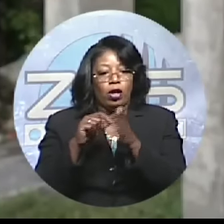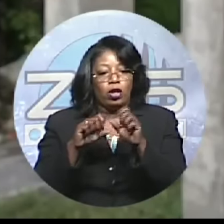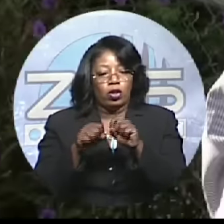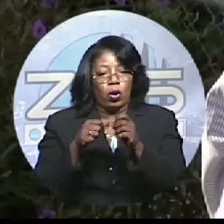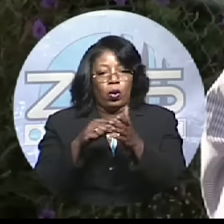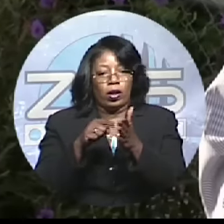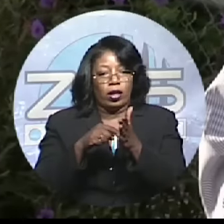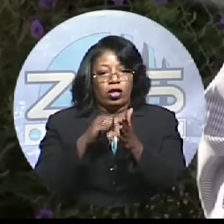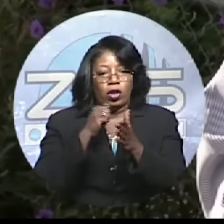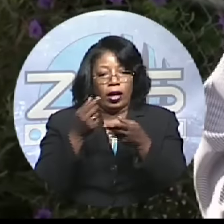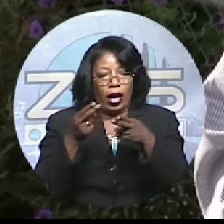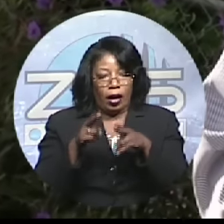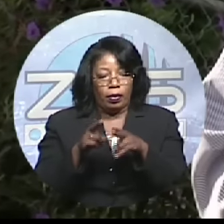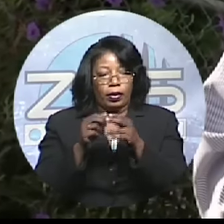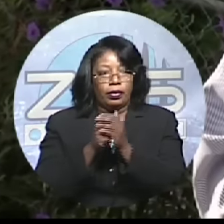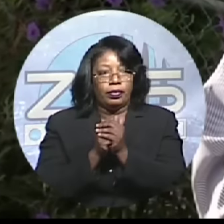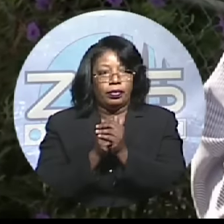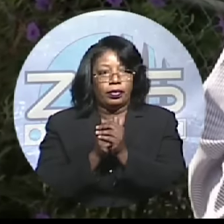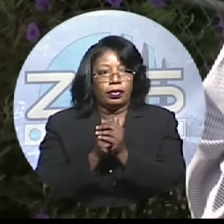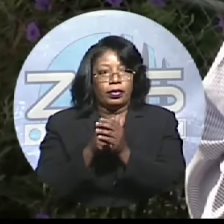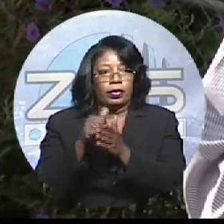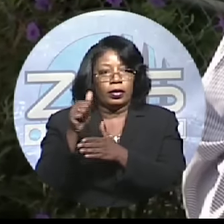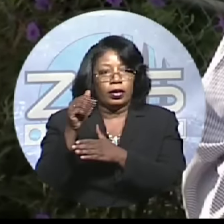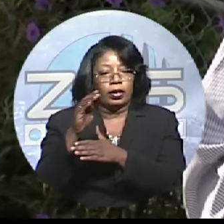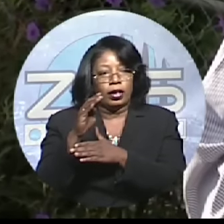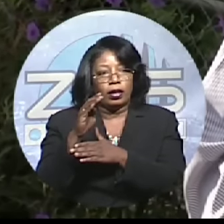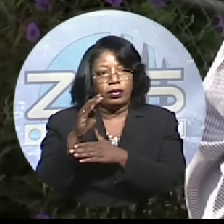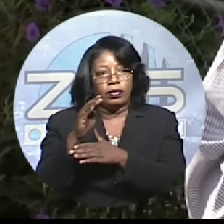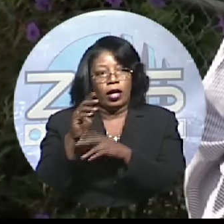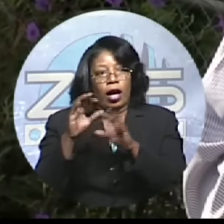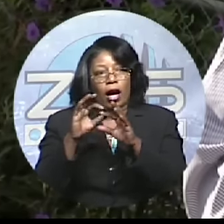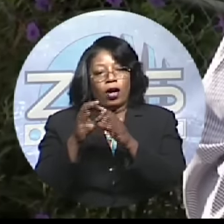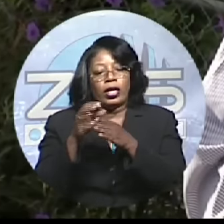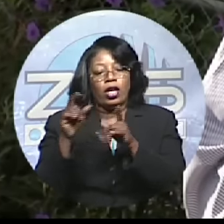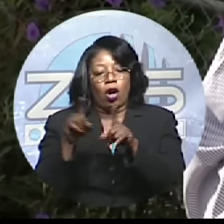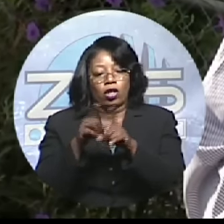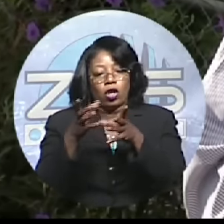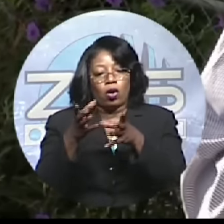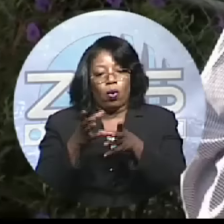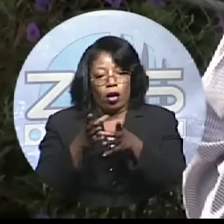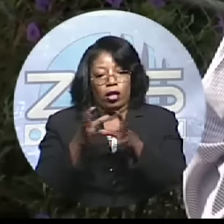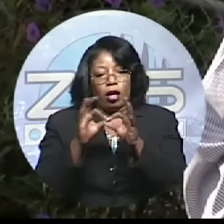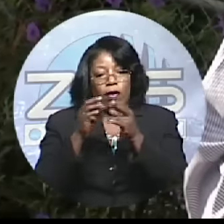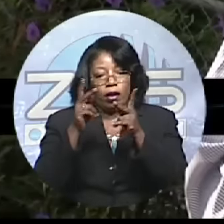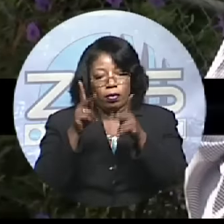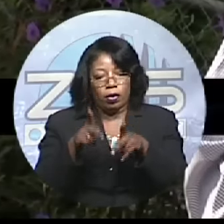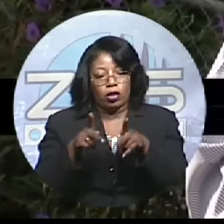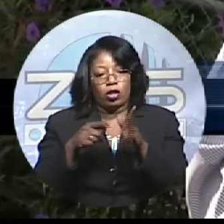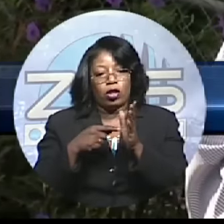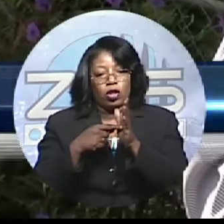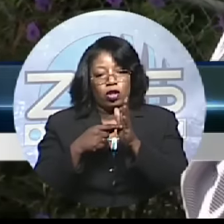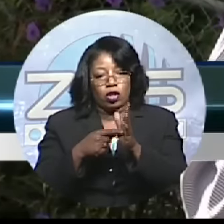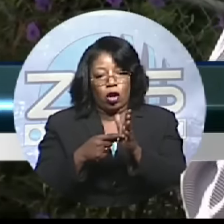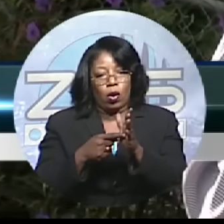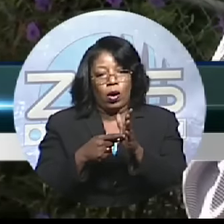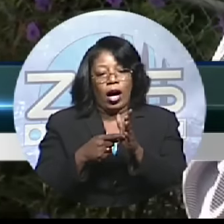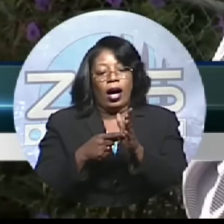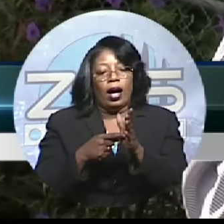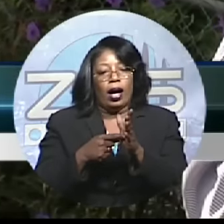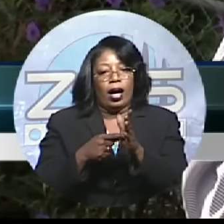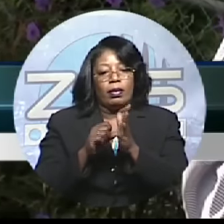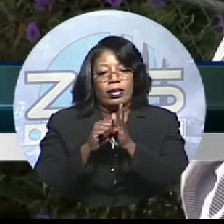today. An ACB dean wants family members to act when loved ones show signs of withdrawal, as